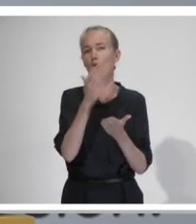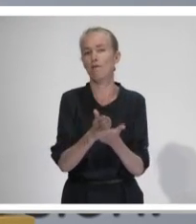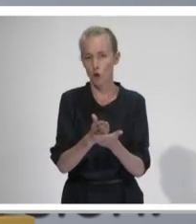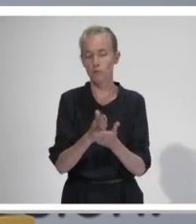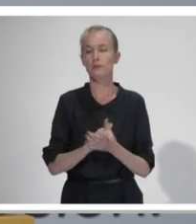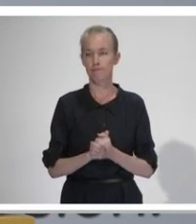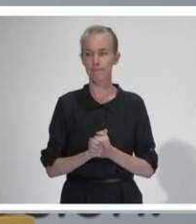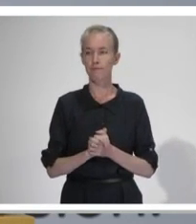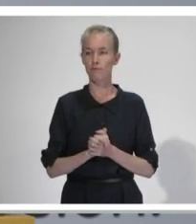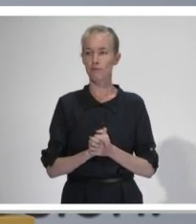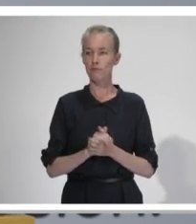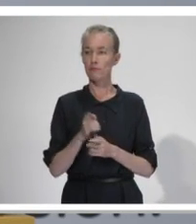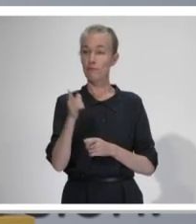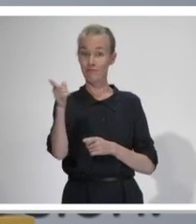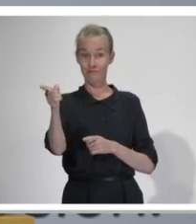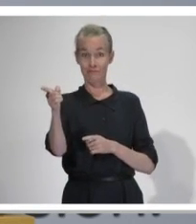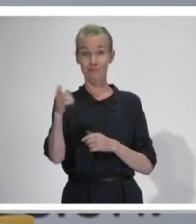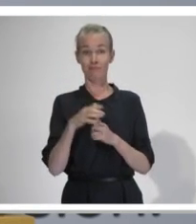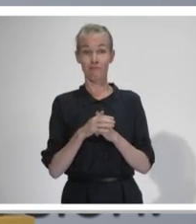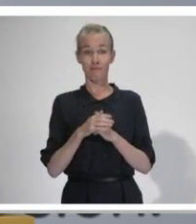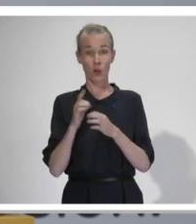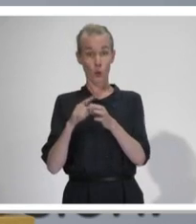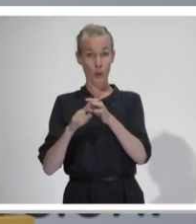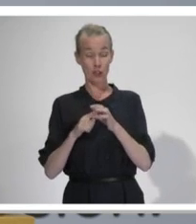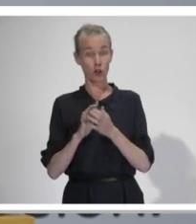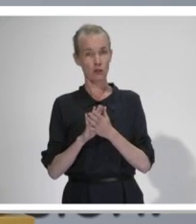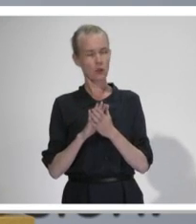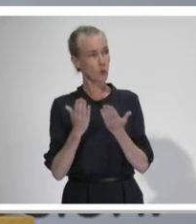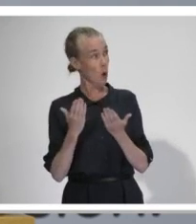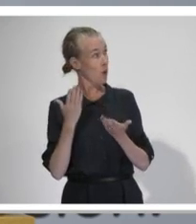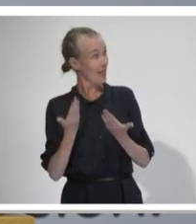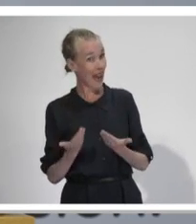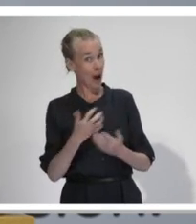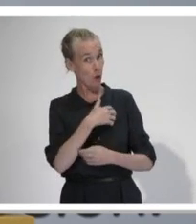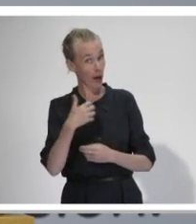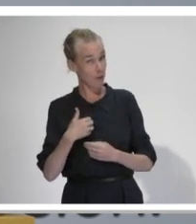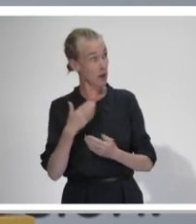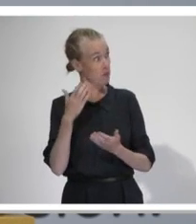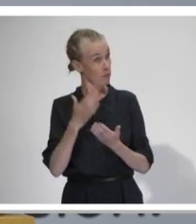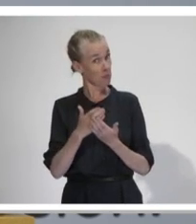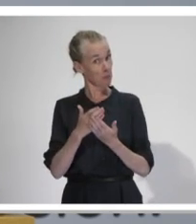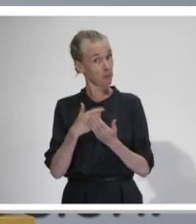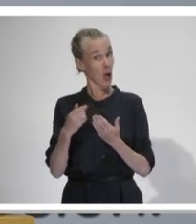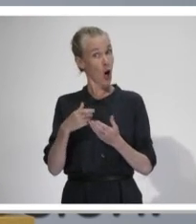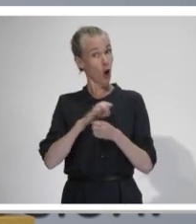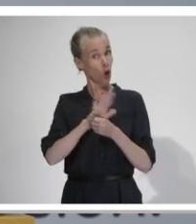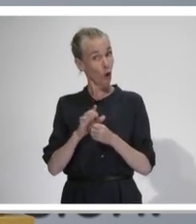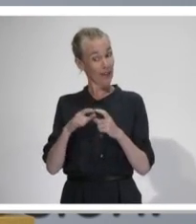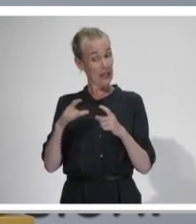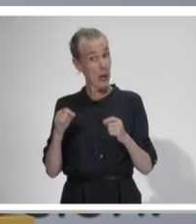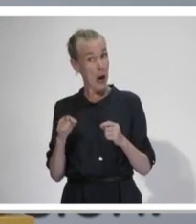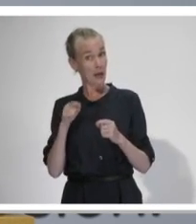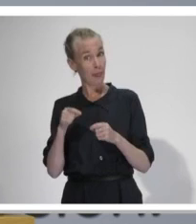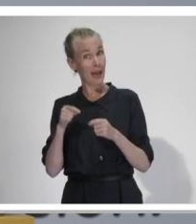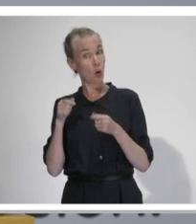On the contact tracing, is the government specifically looking at the COVID card model, and doesn't this need to be done a whole lot quicker if we're going to